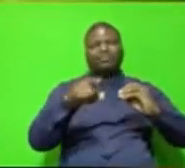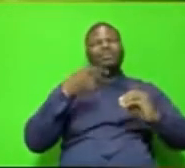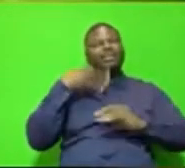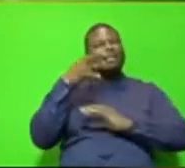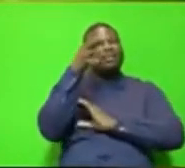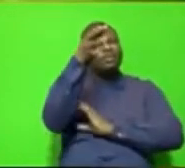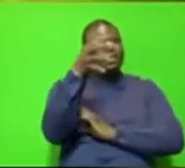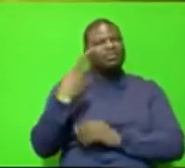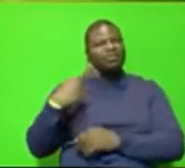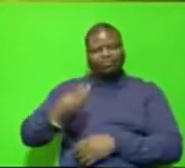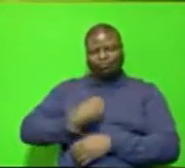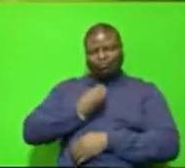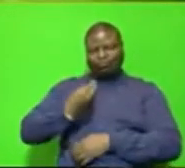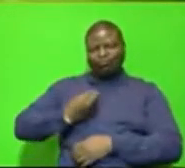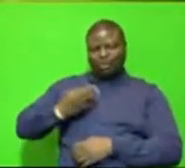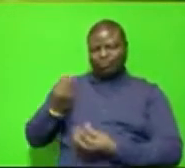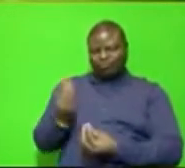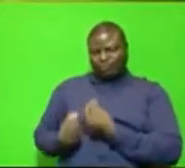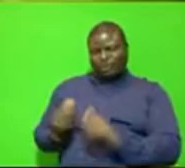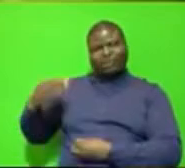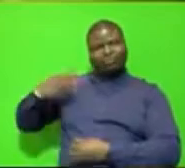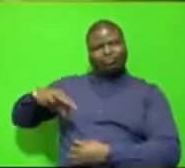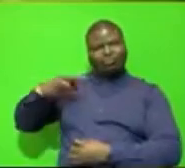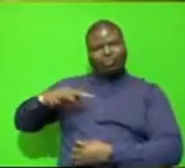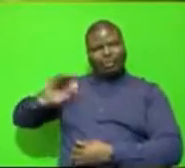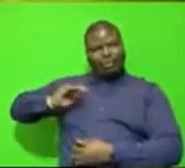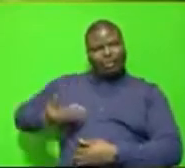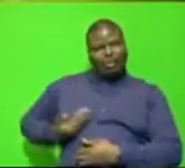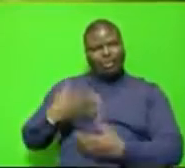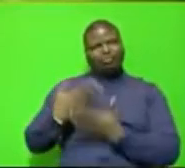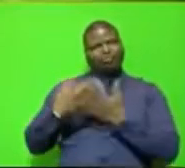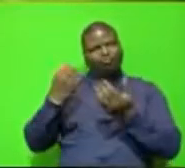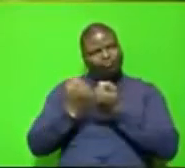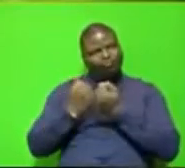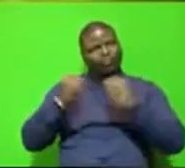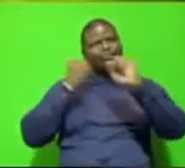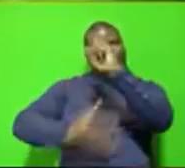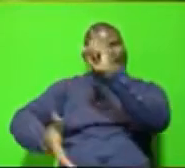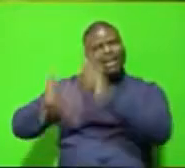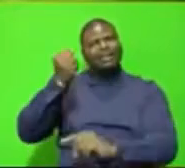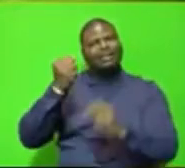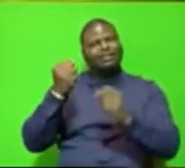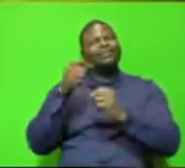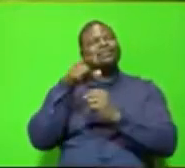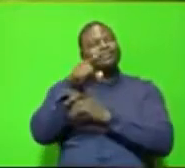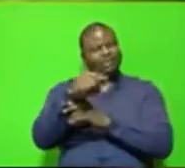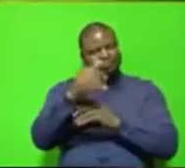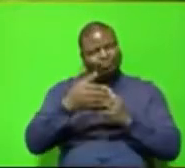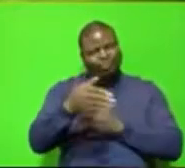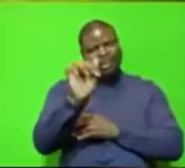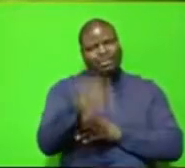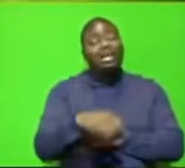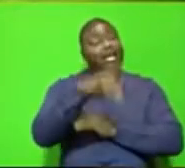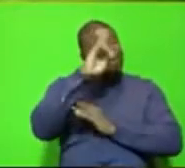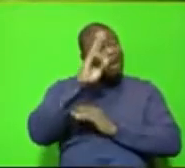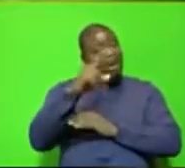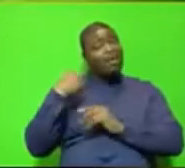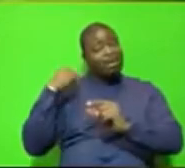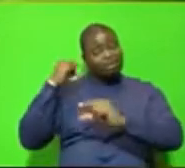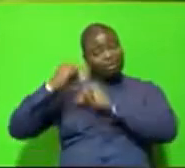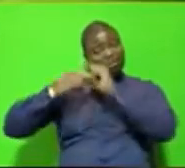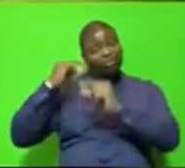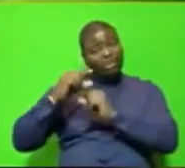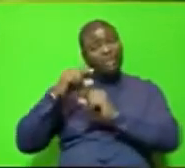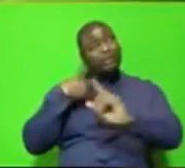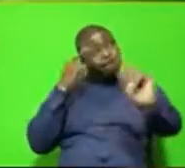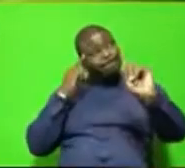can thrive in dignity, freedom, and opportunity. It must be our generational mission to build a world